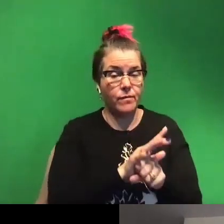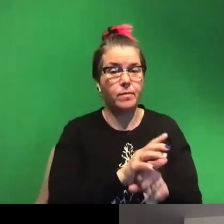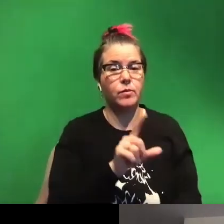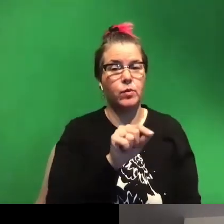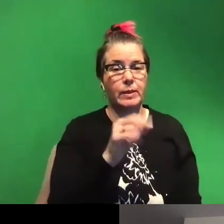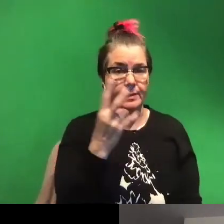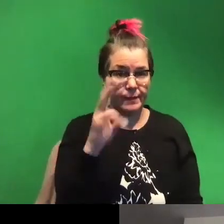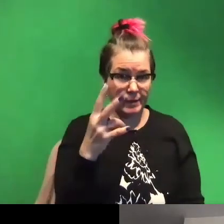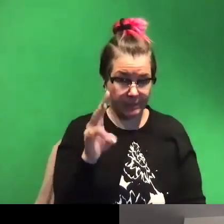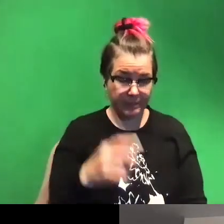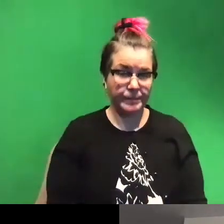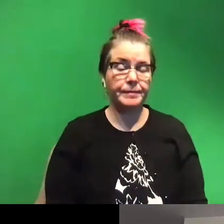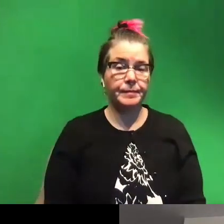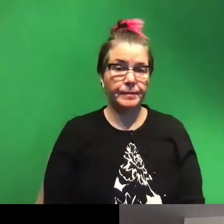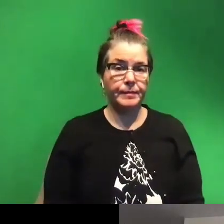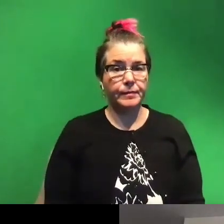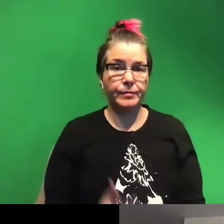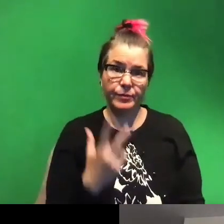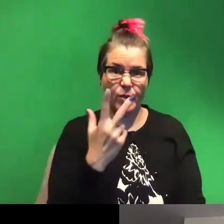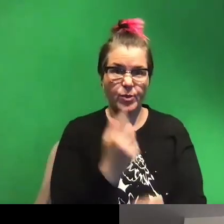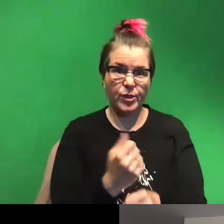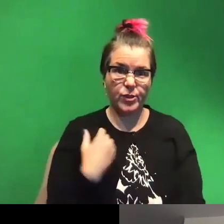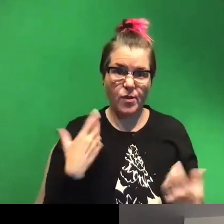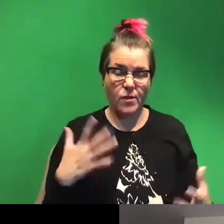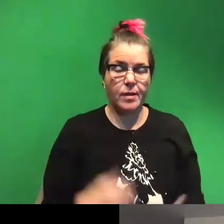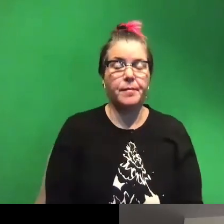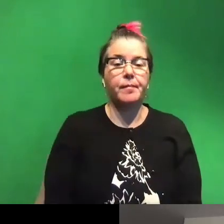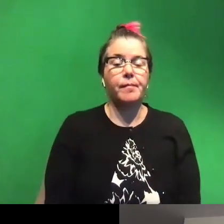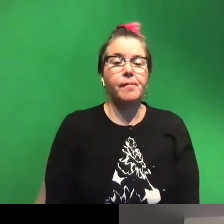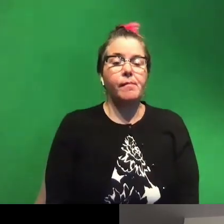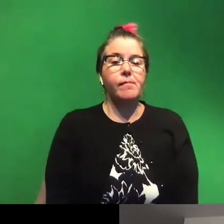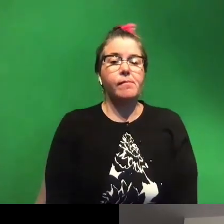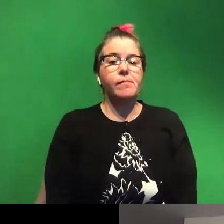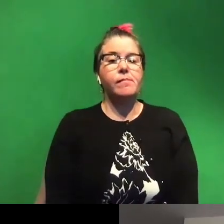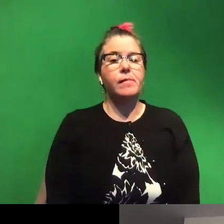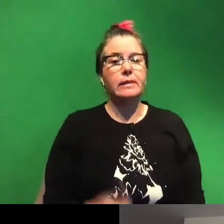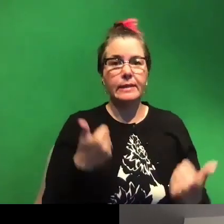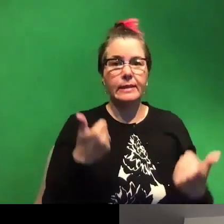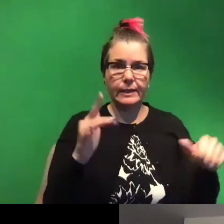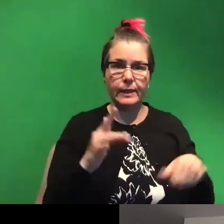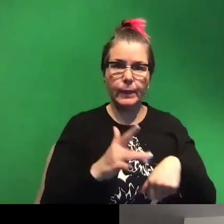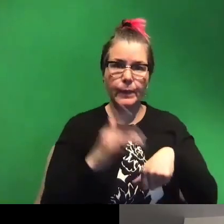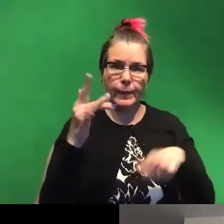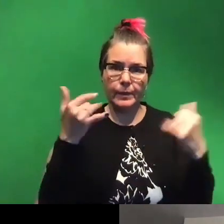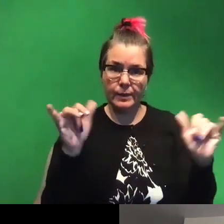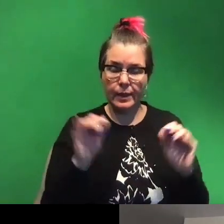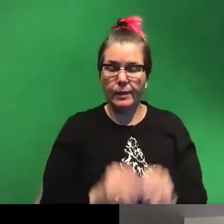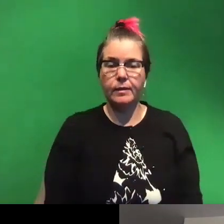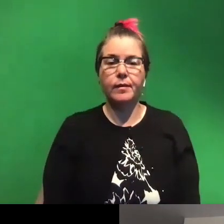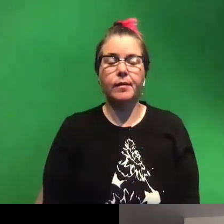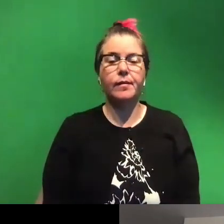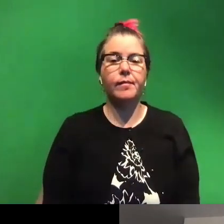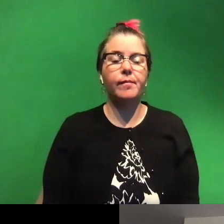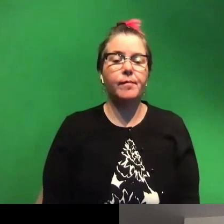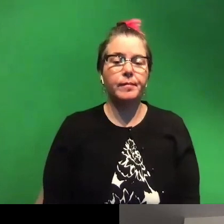2017. Okay. So it was like 3 years ago already, and it's still shining. Cool. And it happens